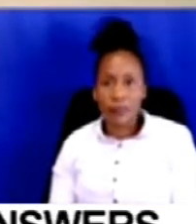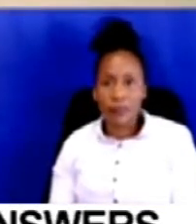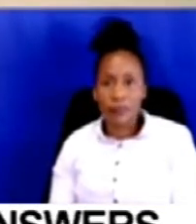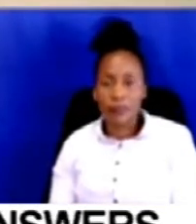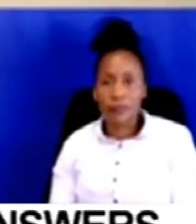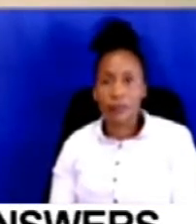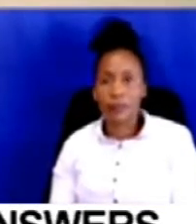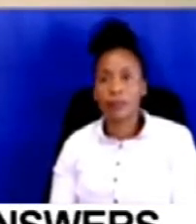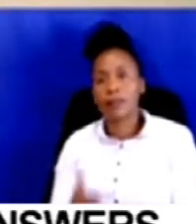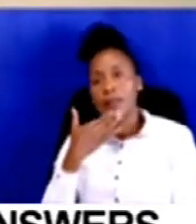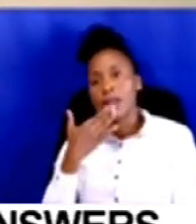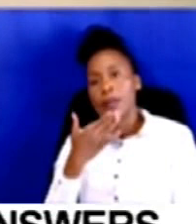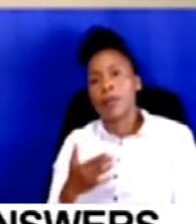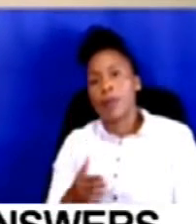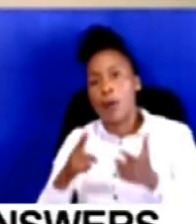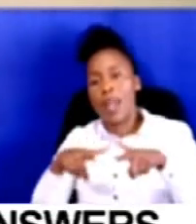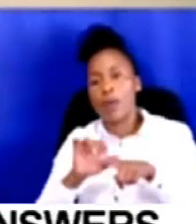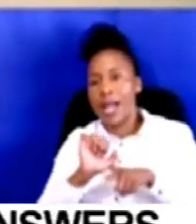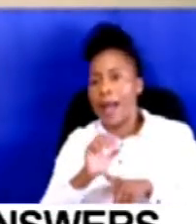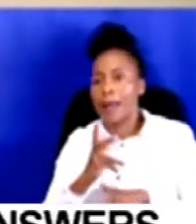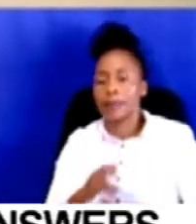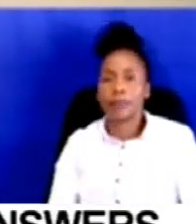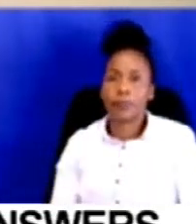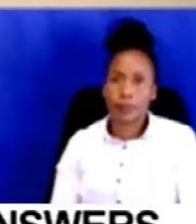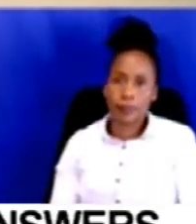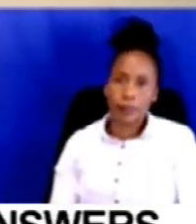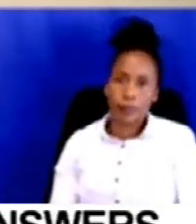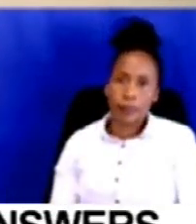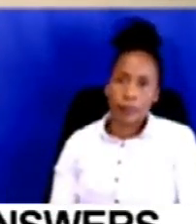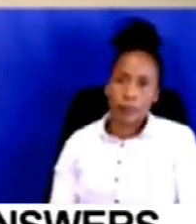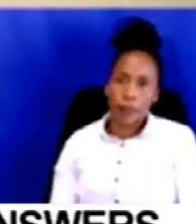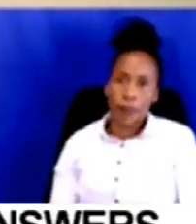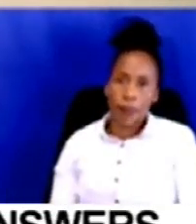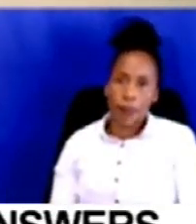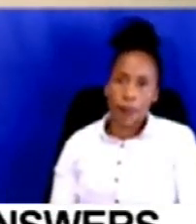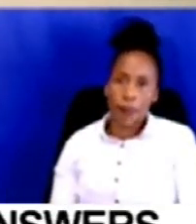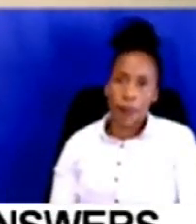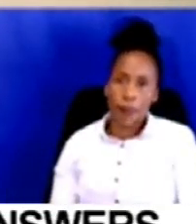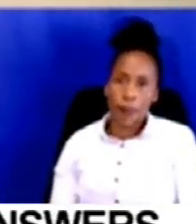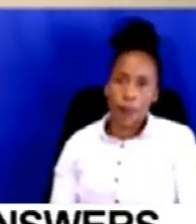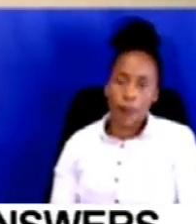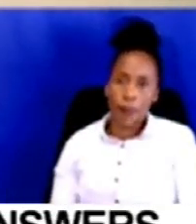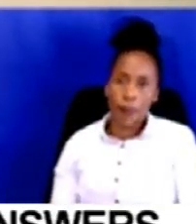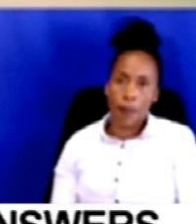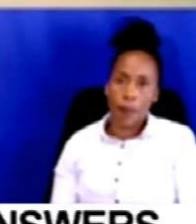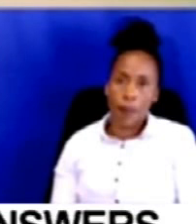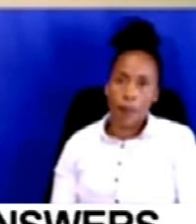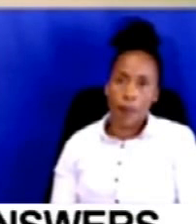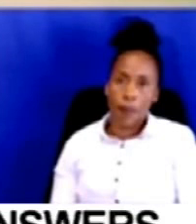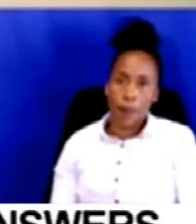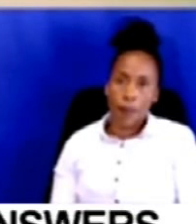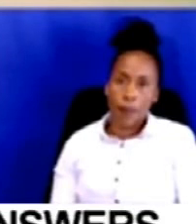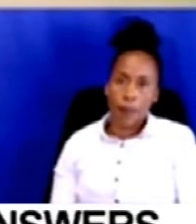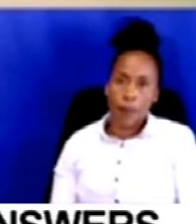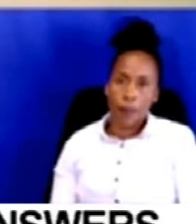Ngibonge Sekela Hlalo. Sekela Mongameli, okwenzeke KwaZulu-Natal kanye nase Gauteng was racial profiling of